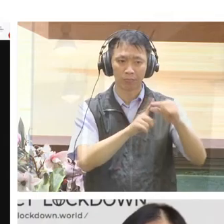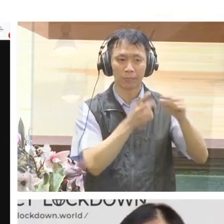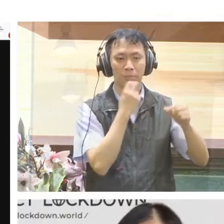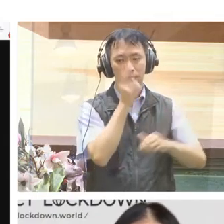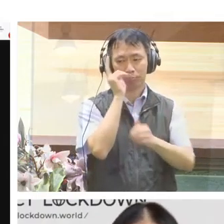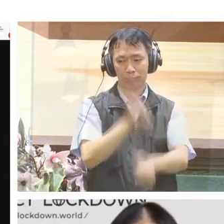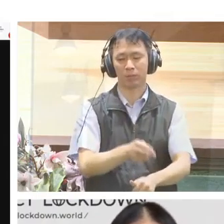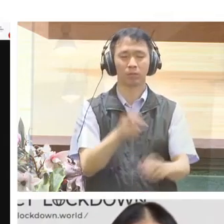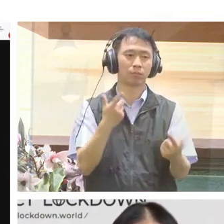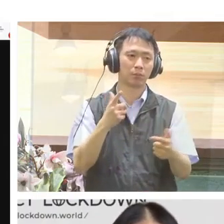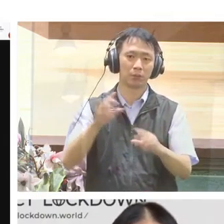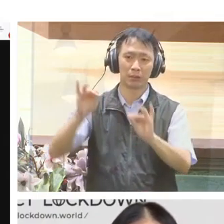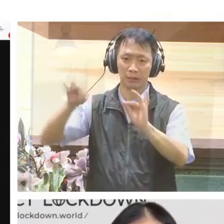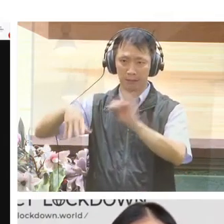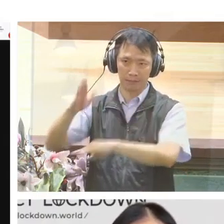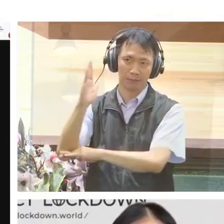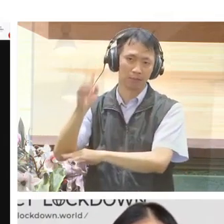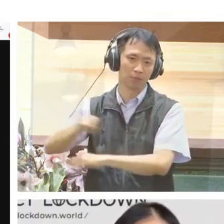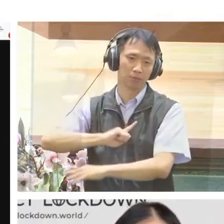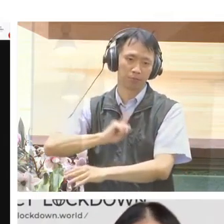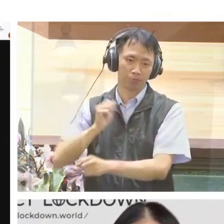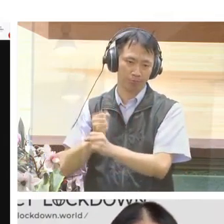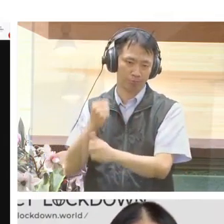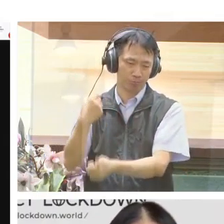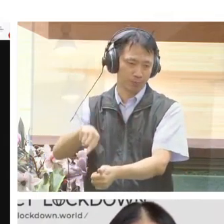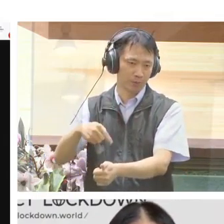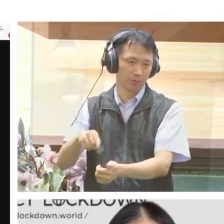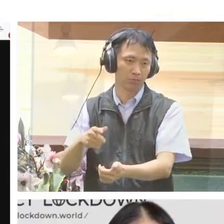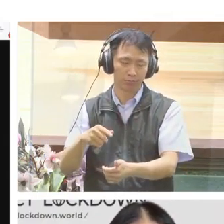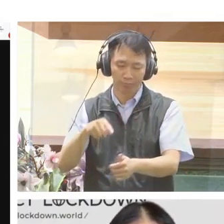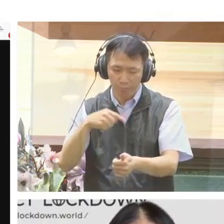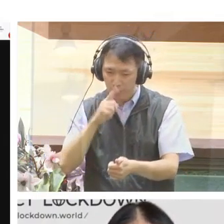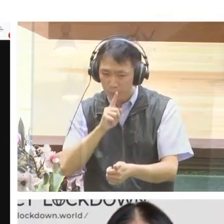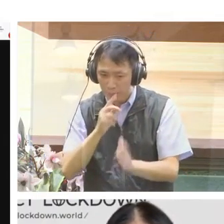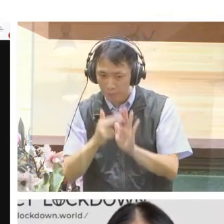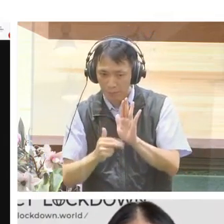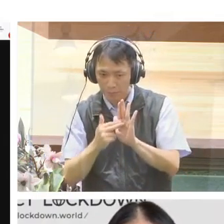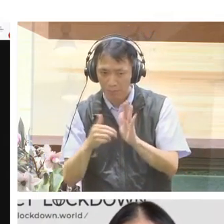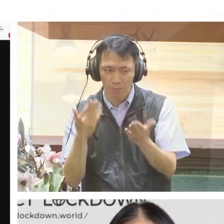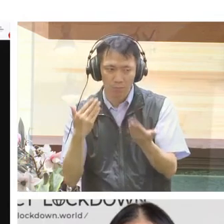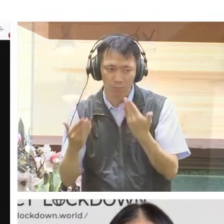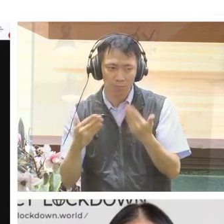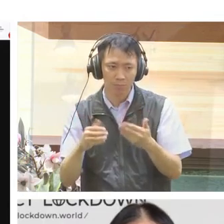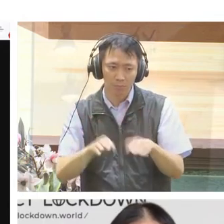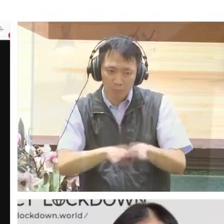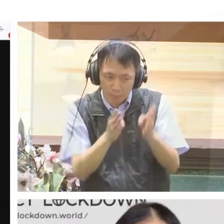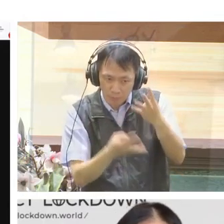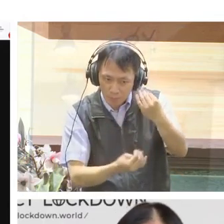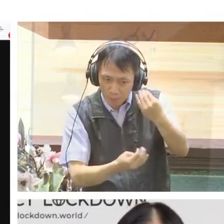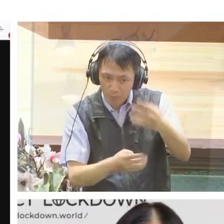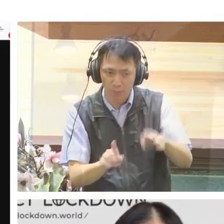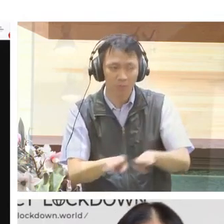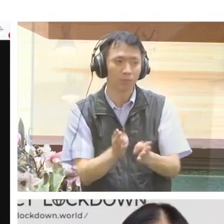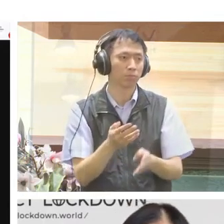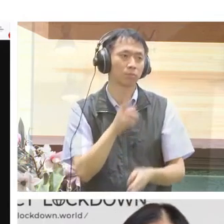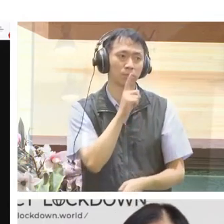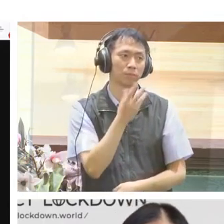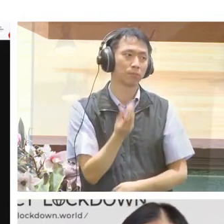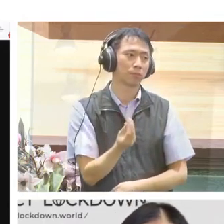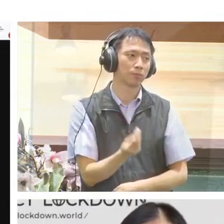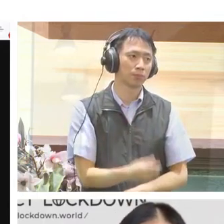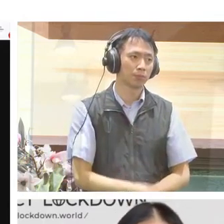by lower level governments, and we often cannot find clear start and end dates. And some of the key